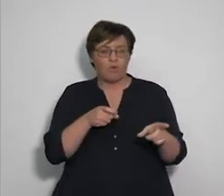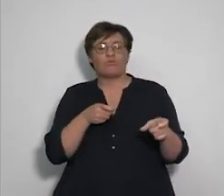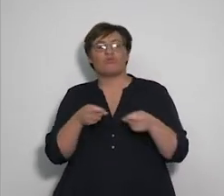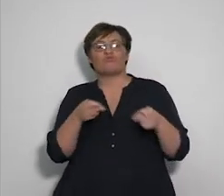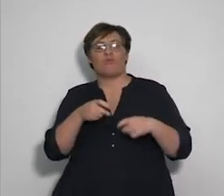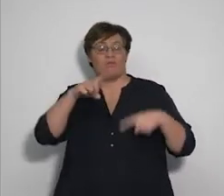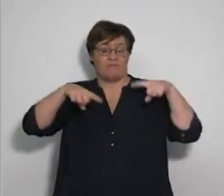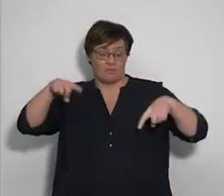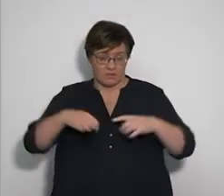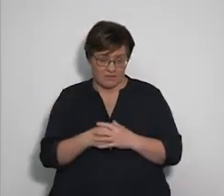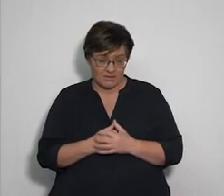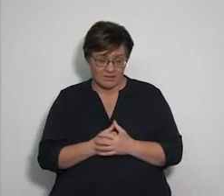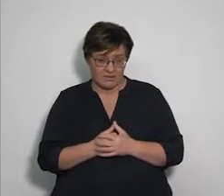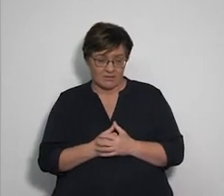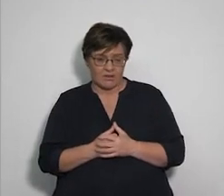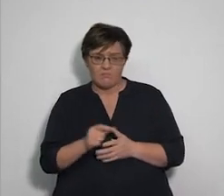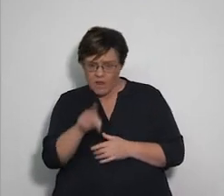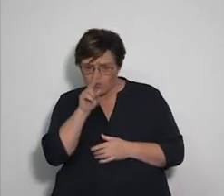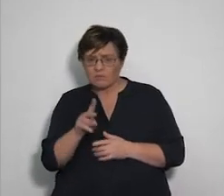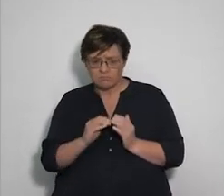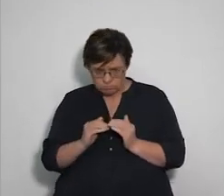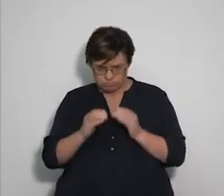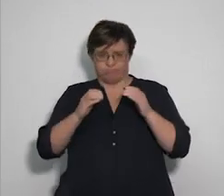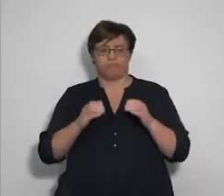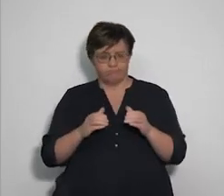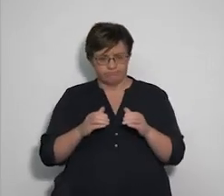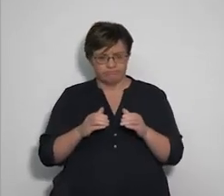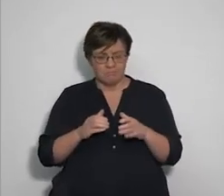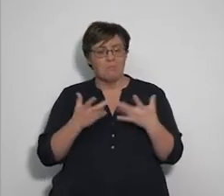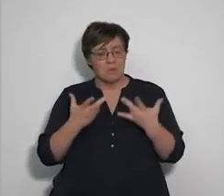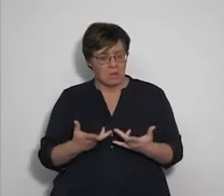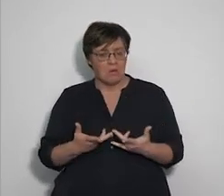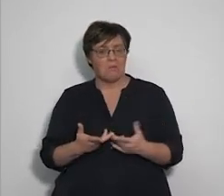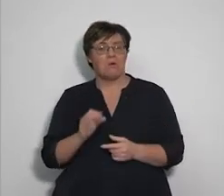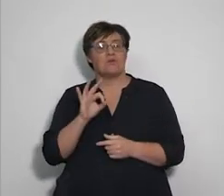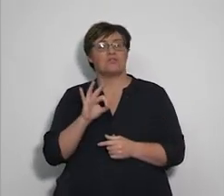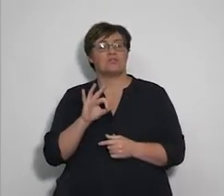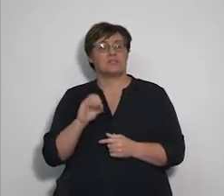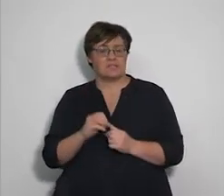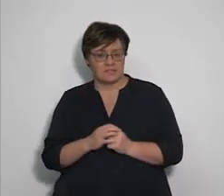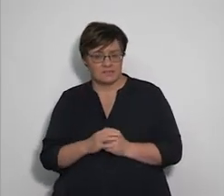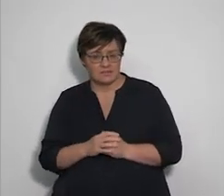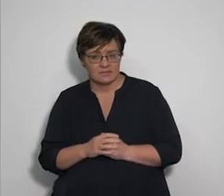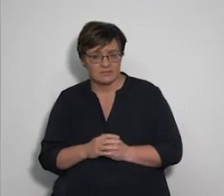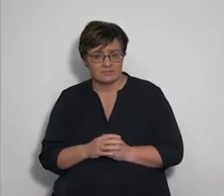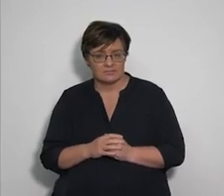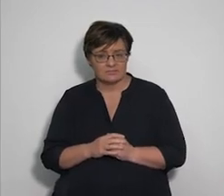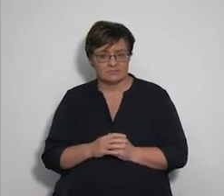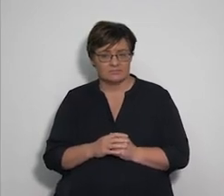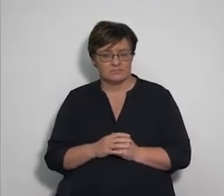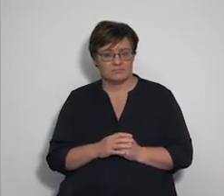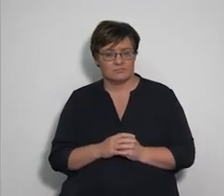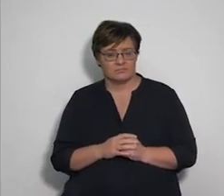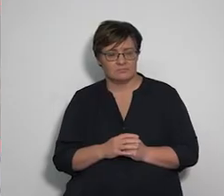is a controlled variable. Now we see that our size of our population is in that